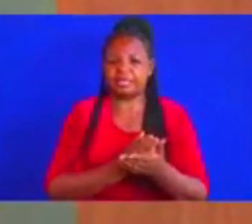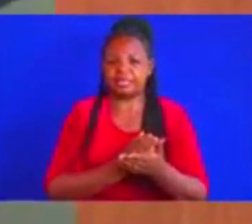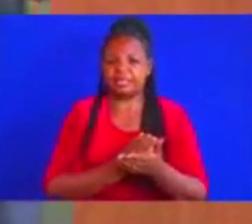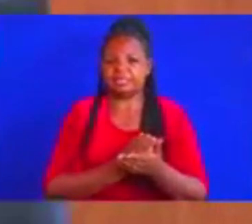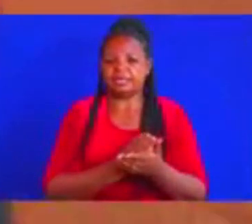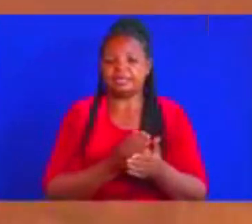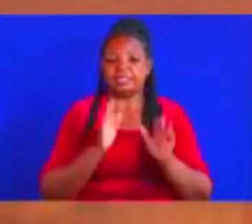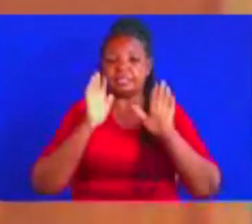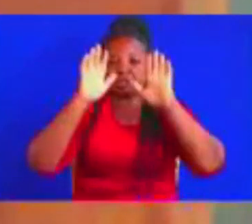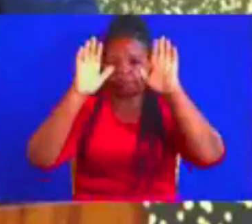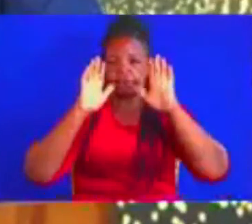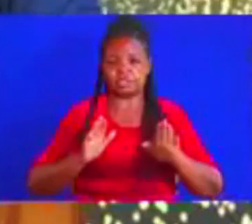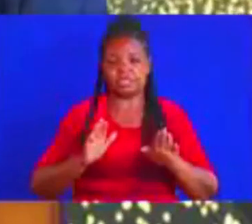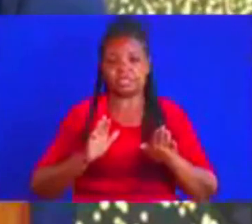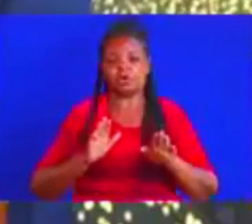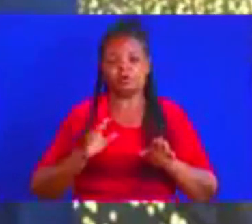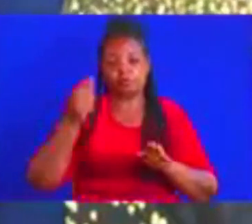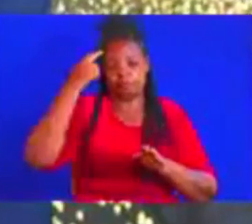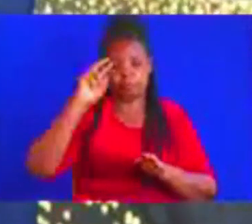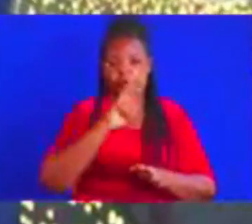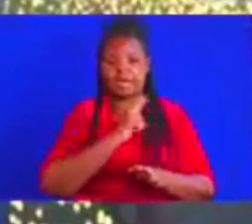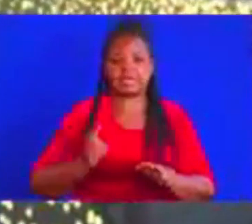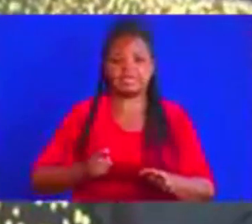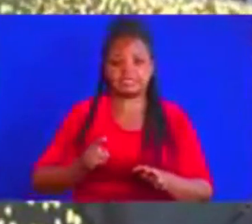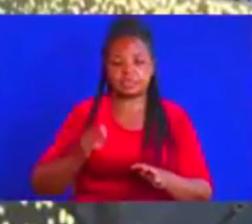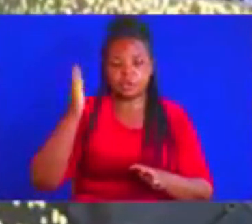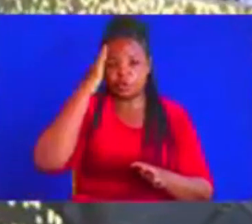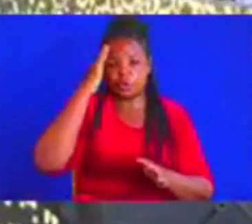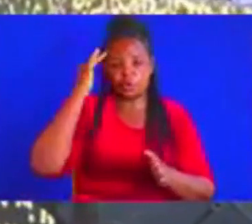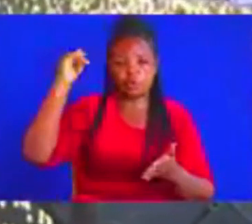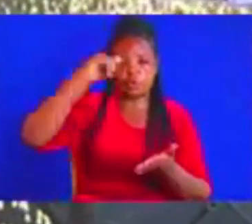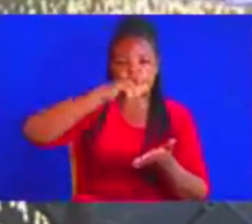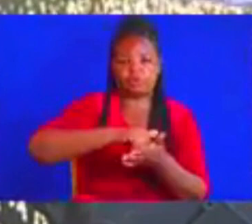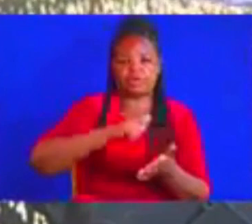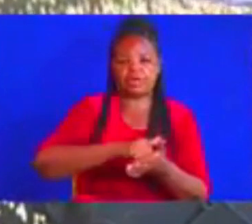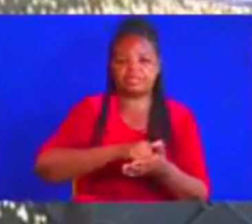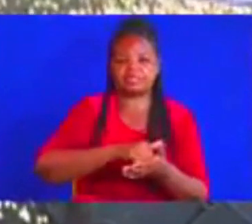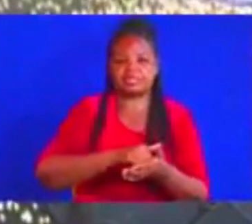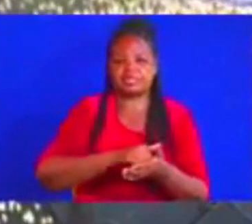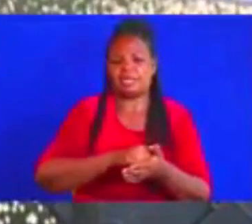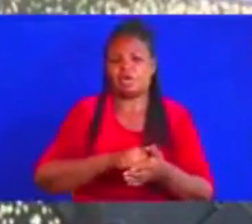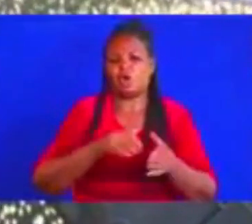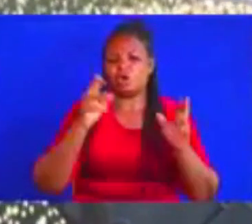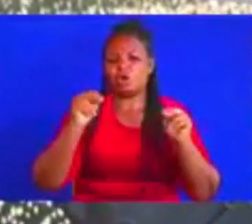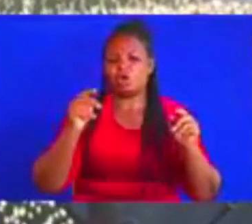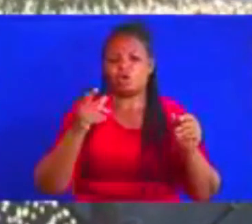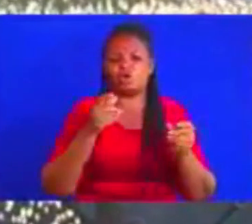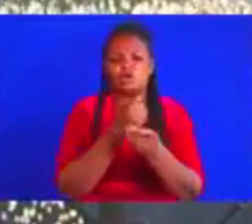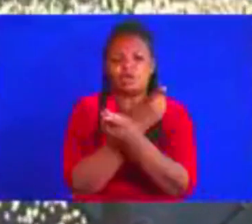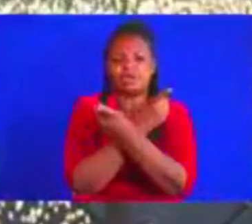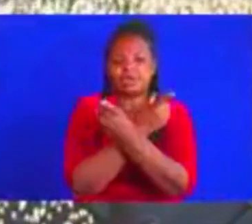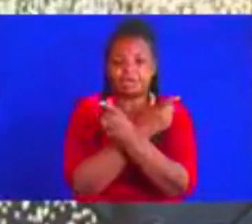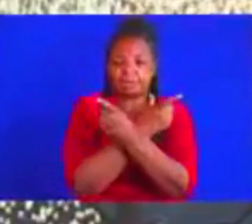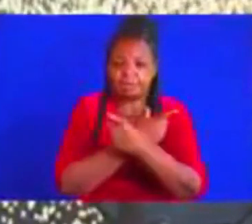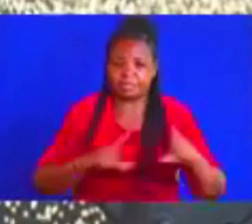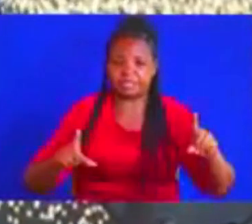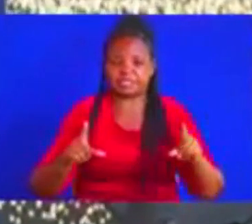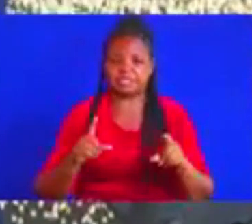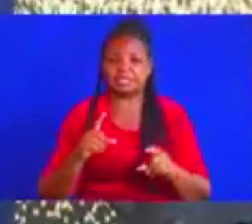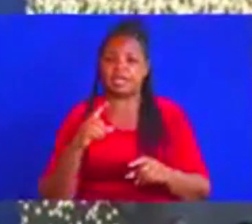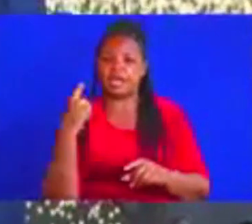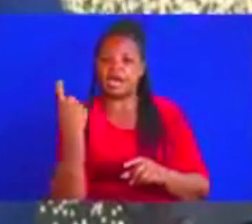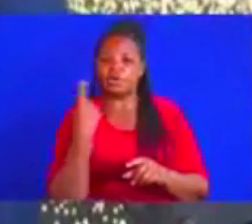is important for us to know that we are not at liberty to know God the way we want or we choose